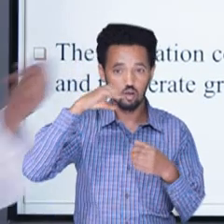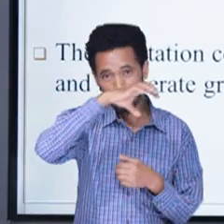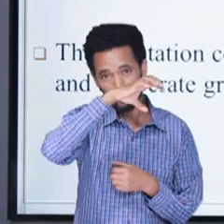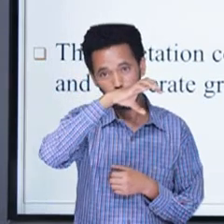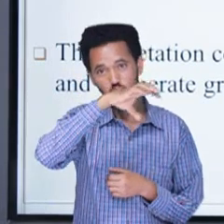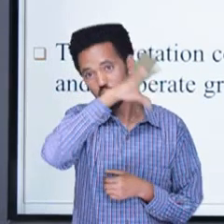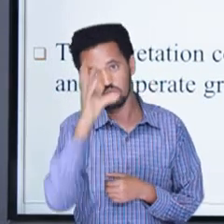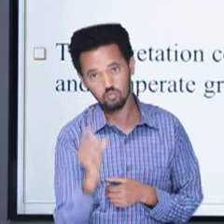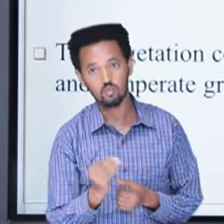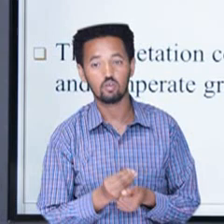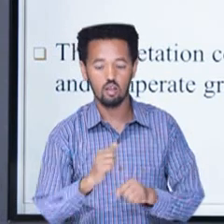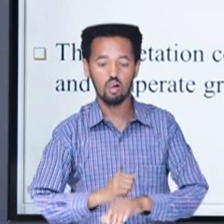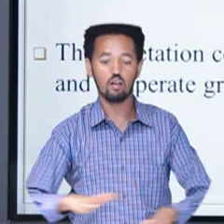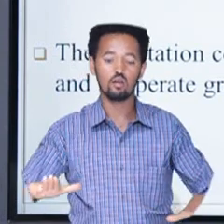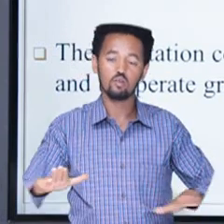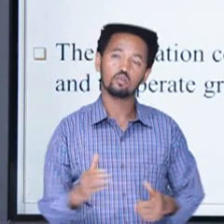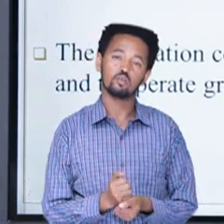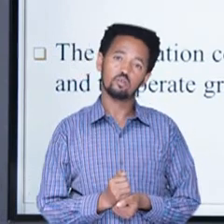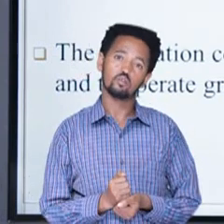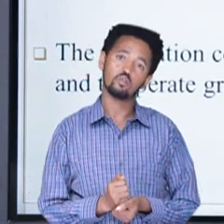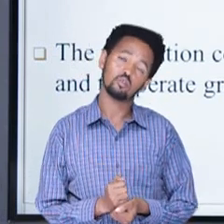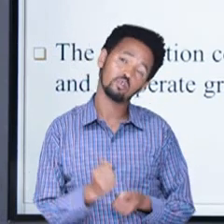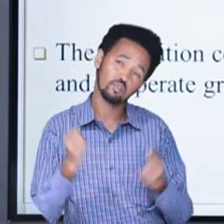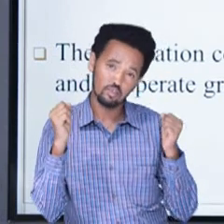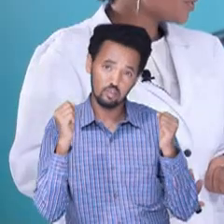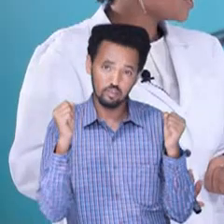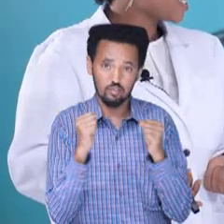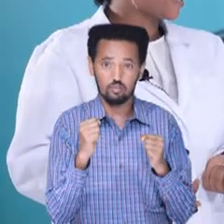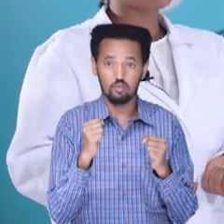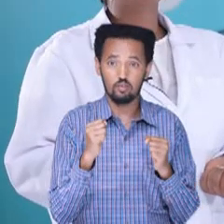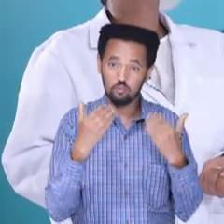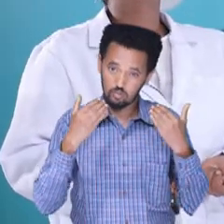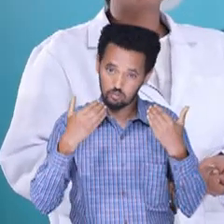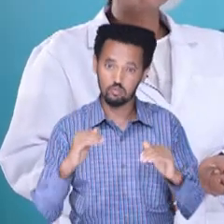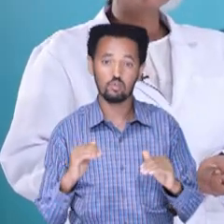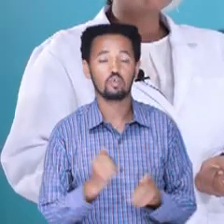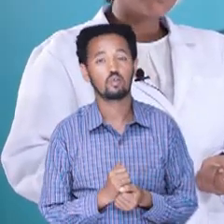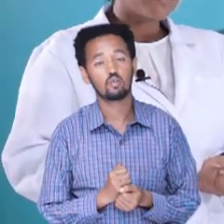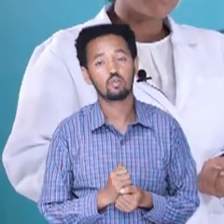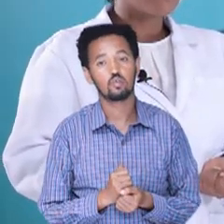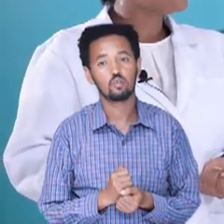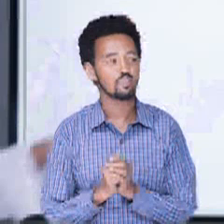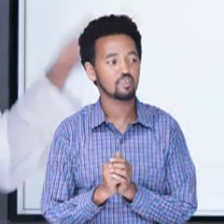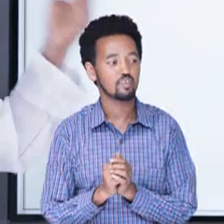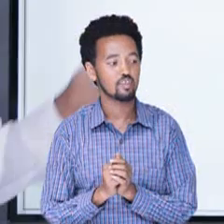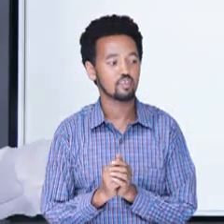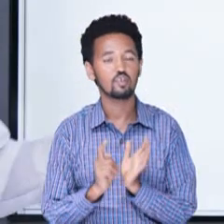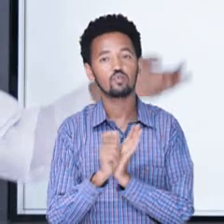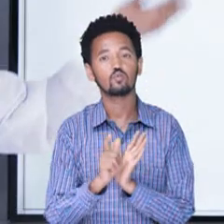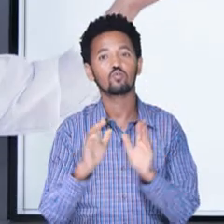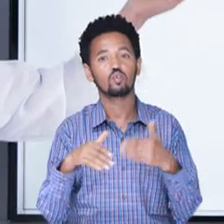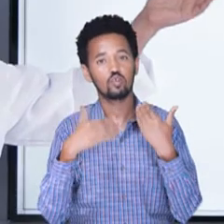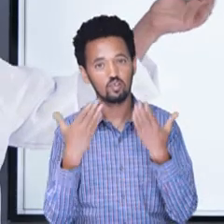The vegetation consists of highland or temperate forests and temperate grassland. For